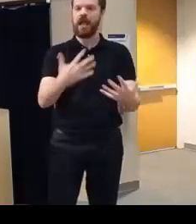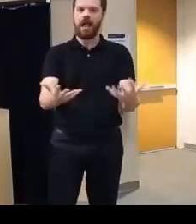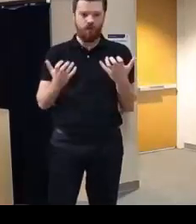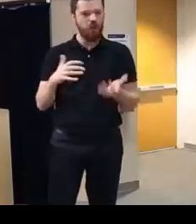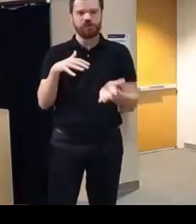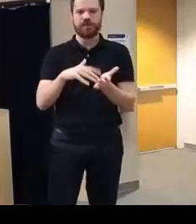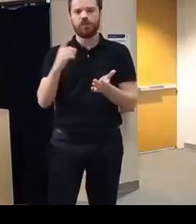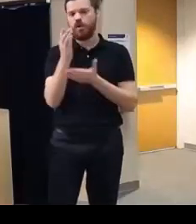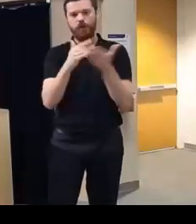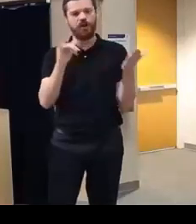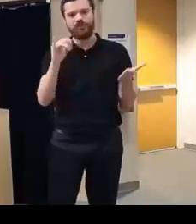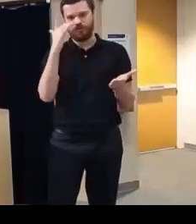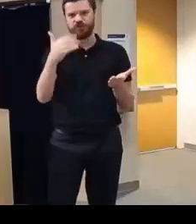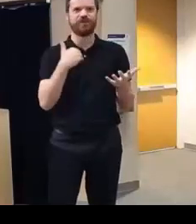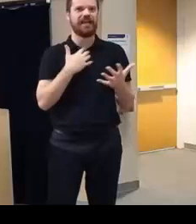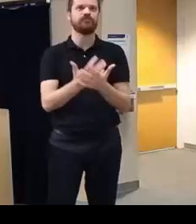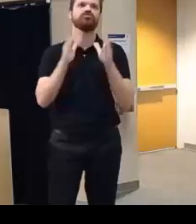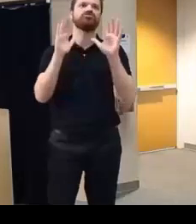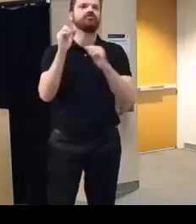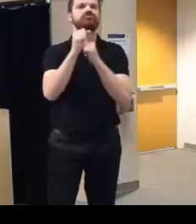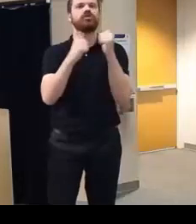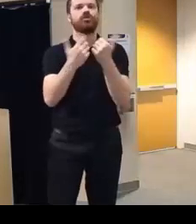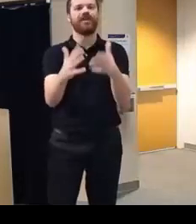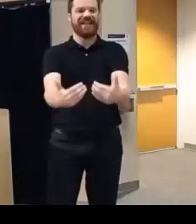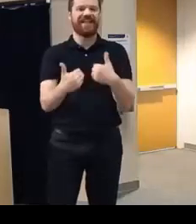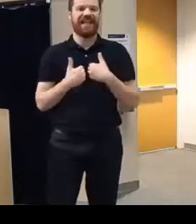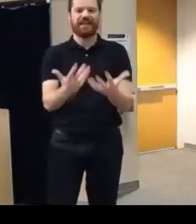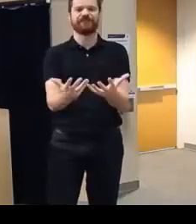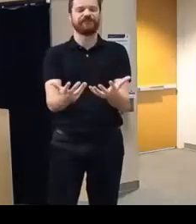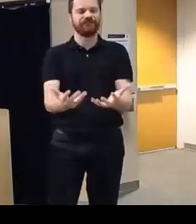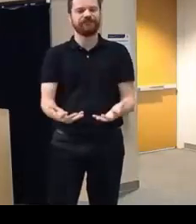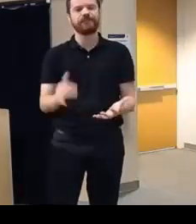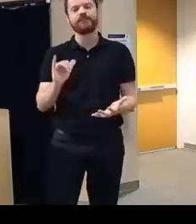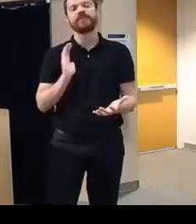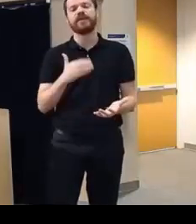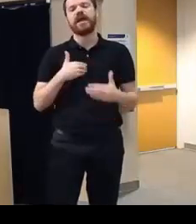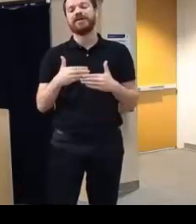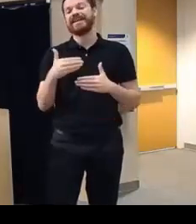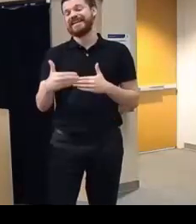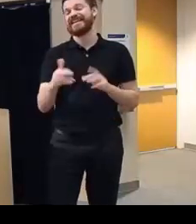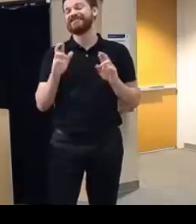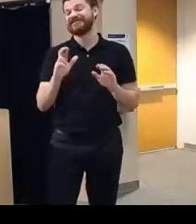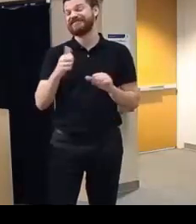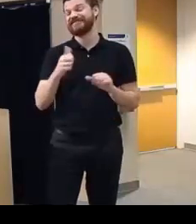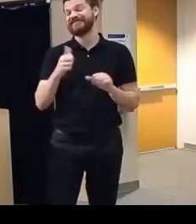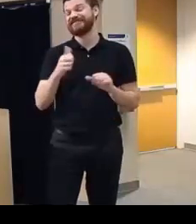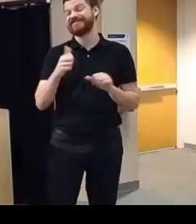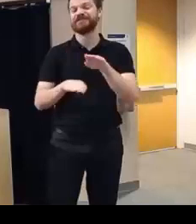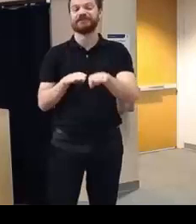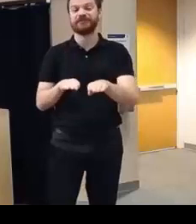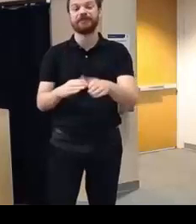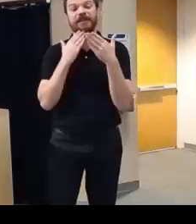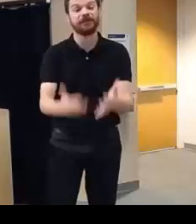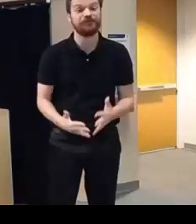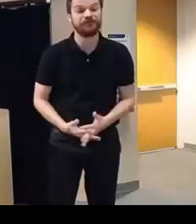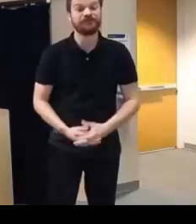and study a piece of that because you've got this great infrastructure that exists already. So that is the next step in the next 10 years.